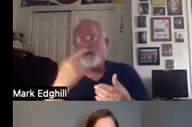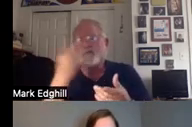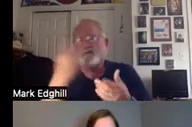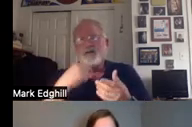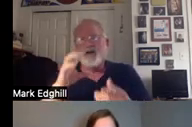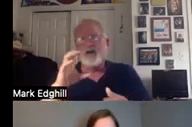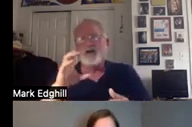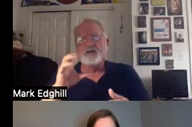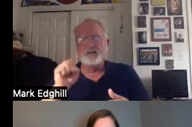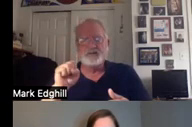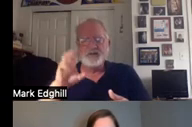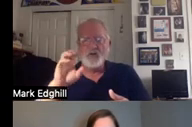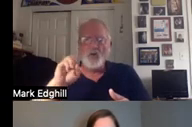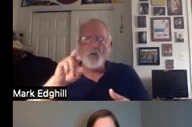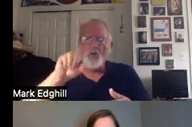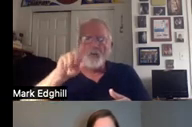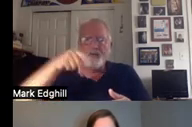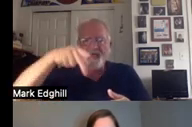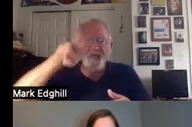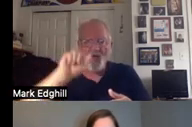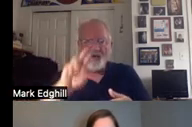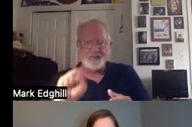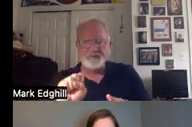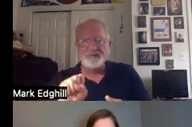lives. And so that's why you see.